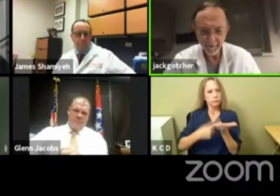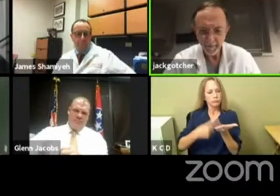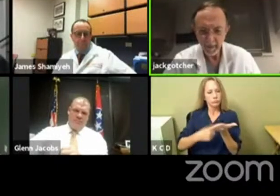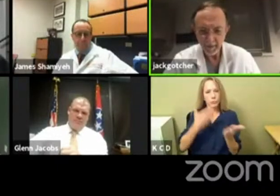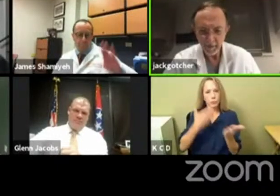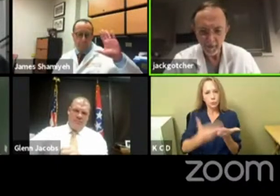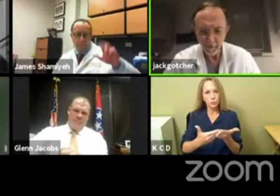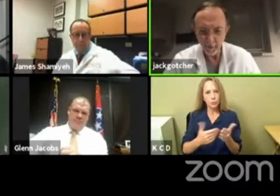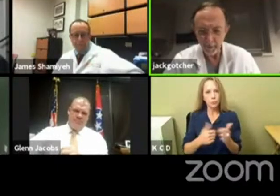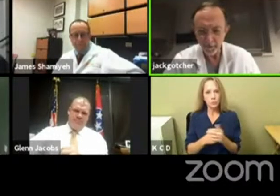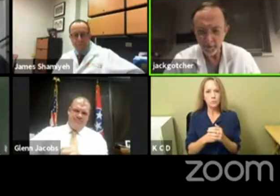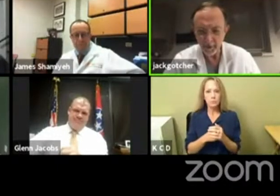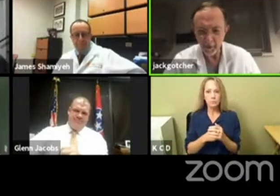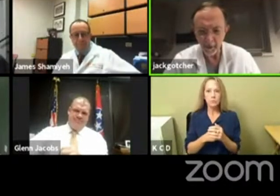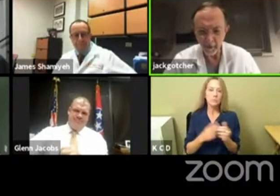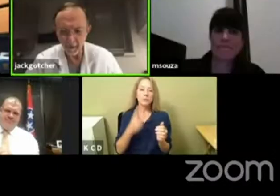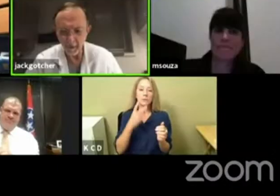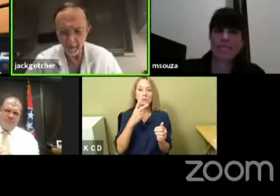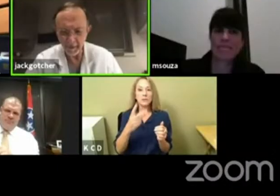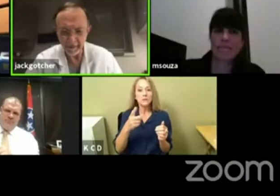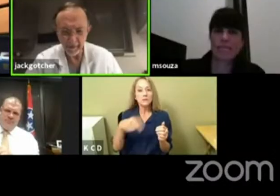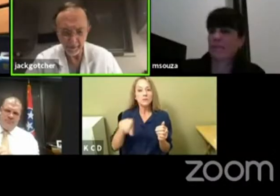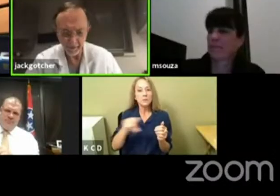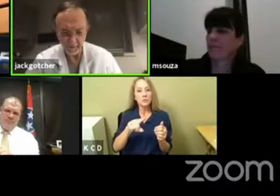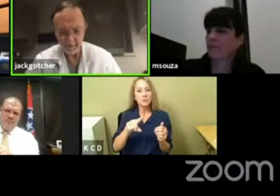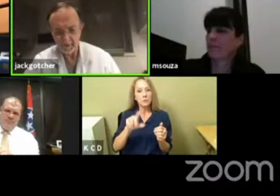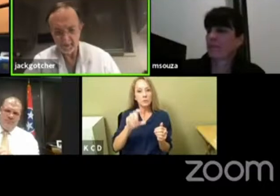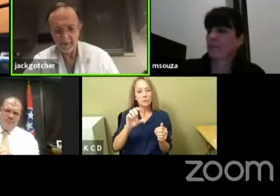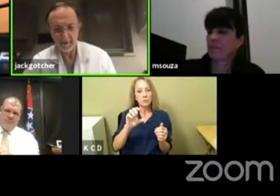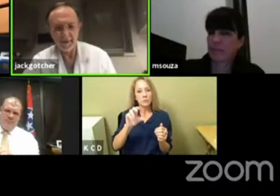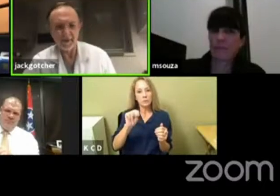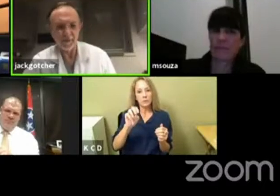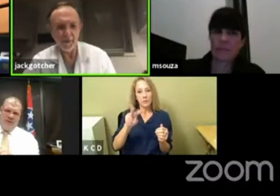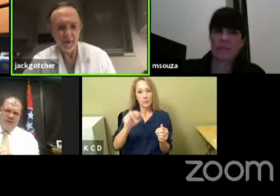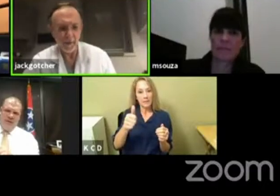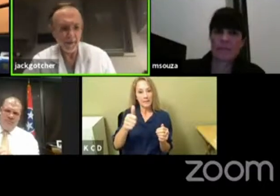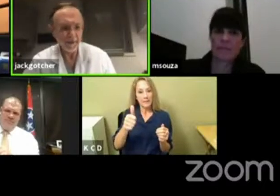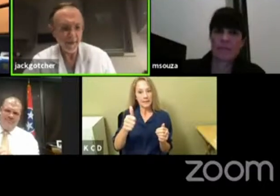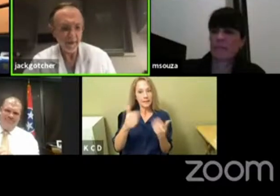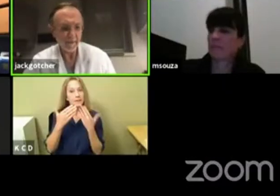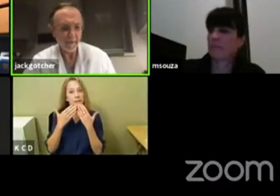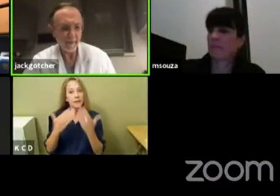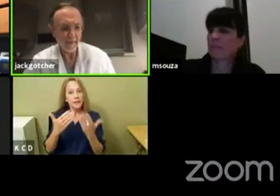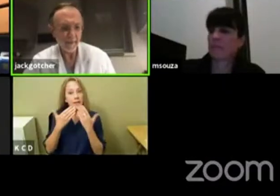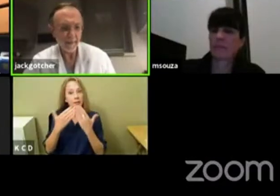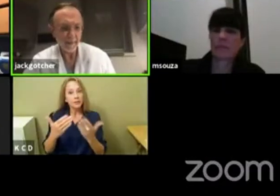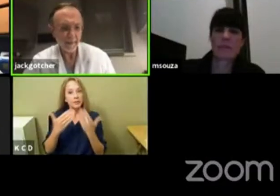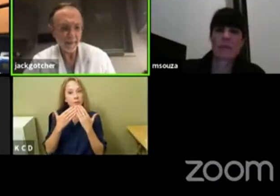So we will see you all on the 10th. Thanks very much.